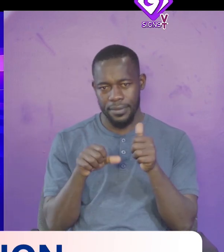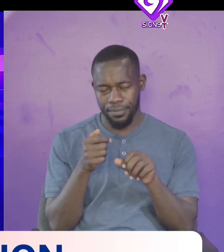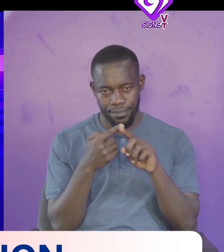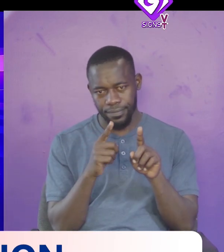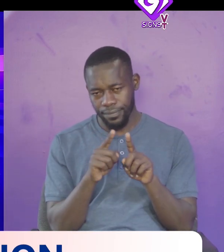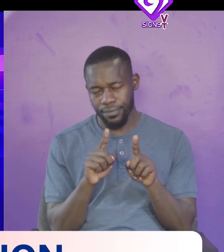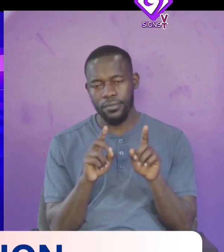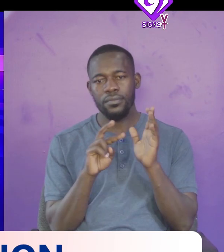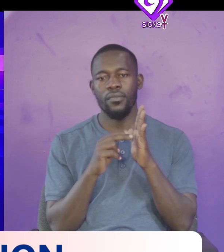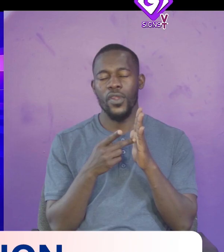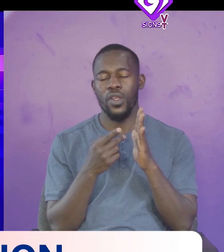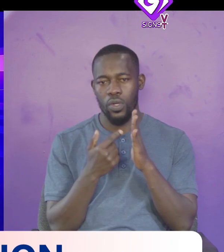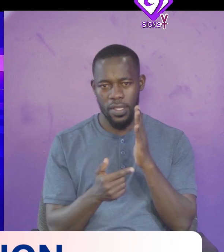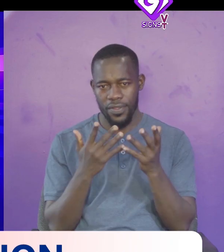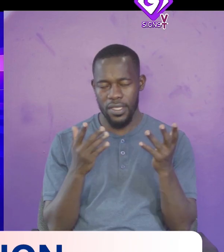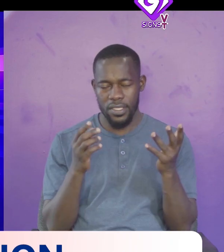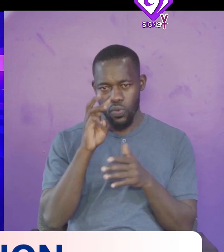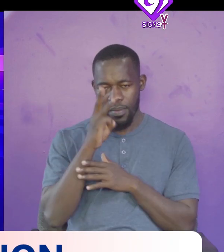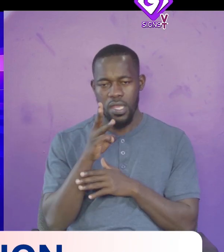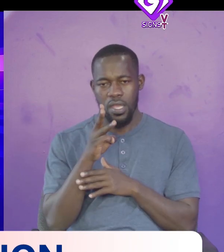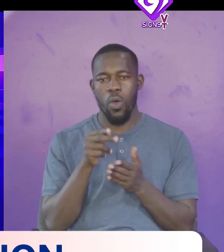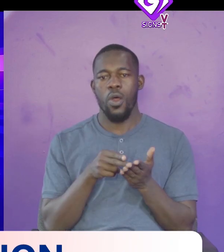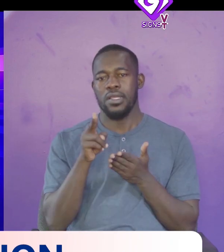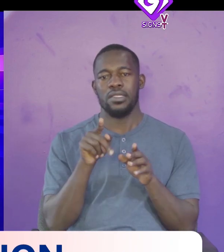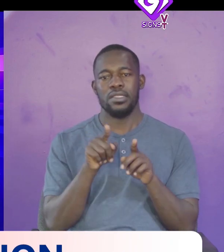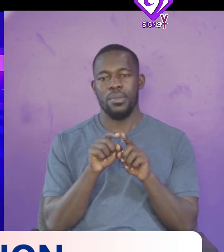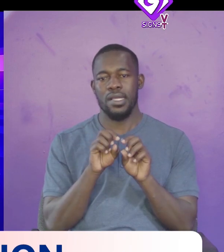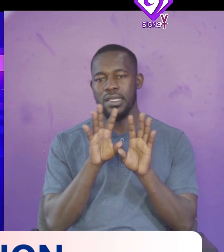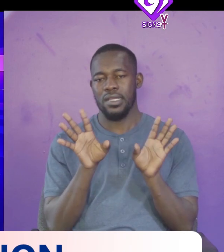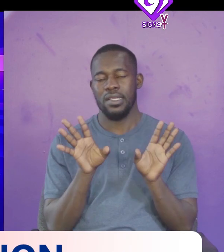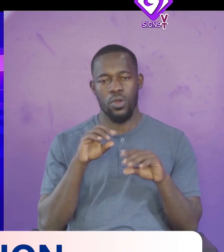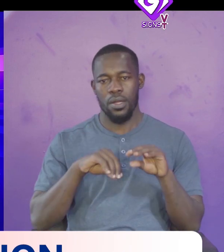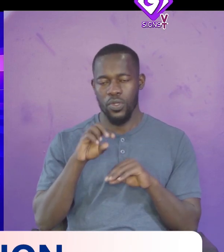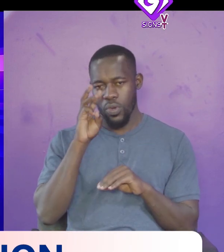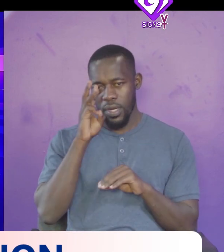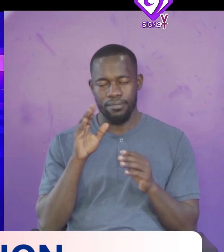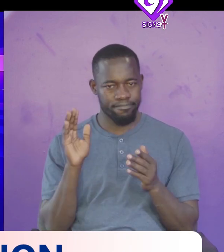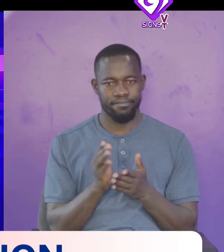means that now things will be transparent and corruption will go. Okay.